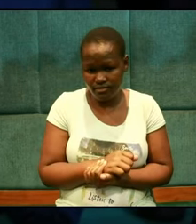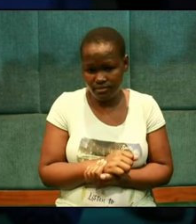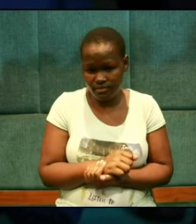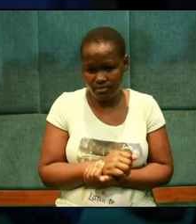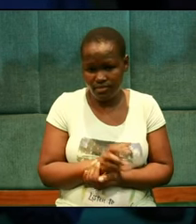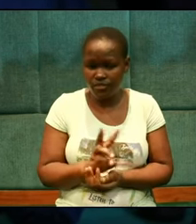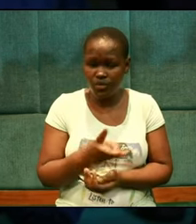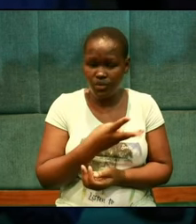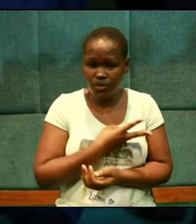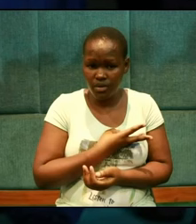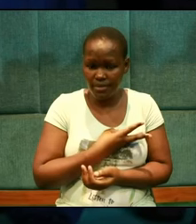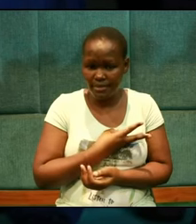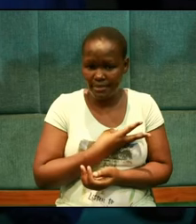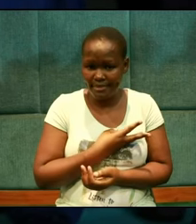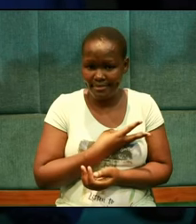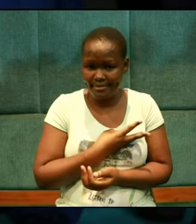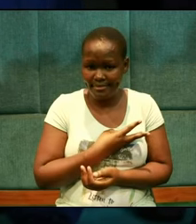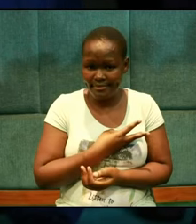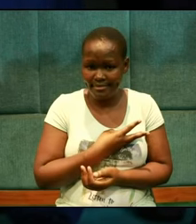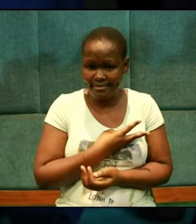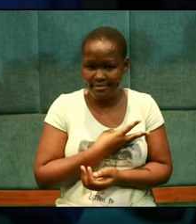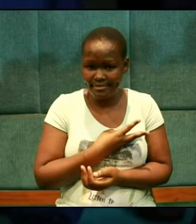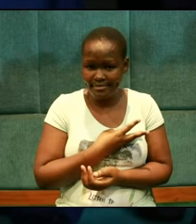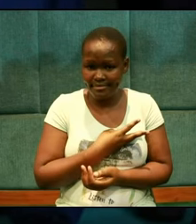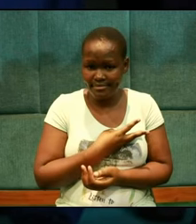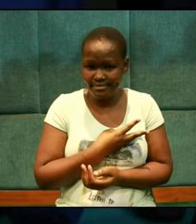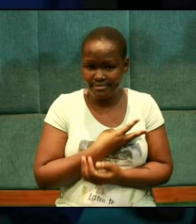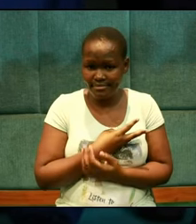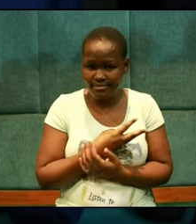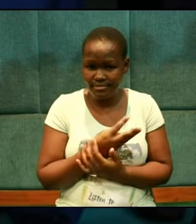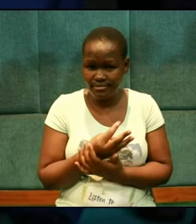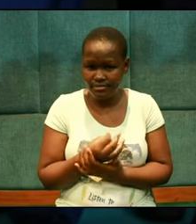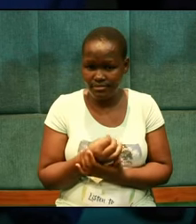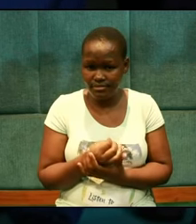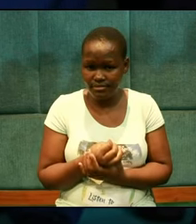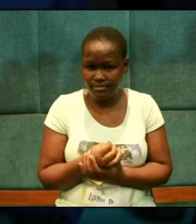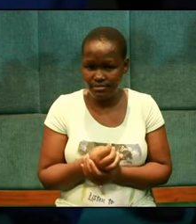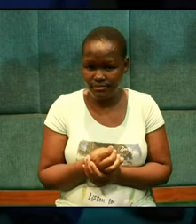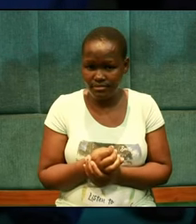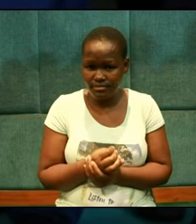We even parade each other in courts